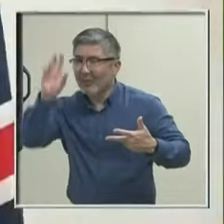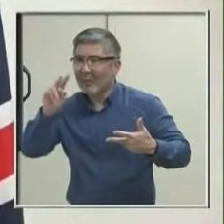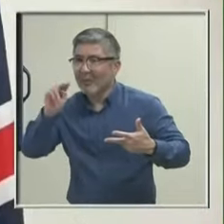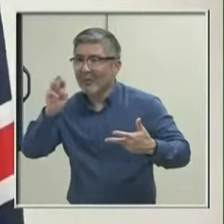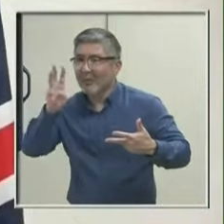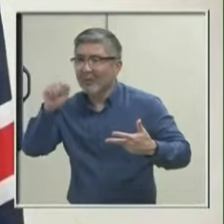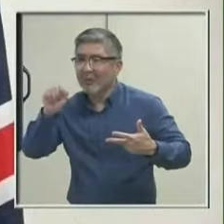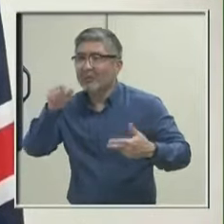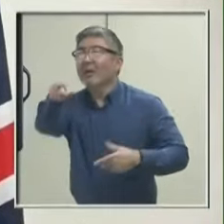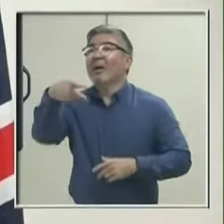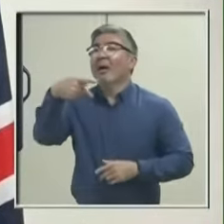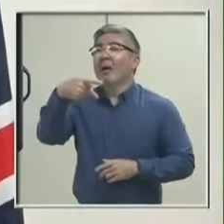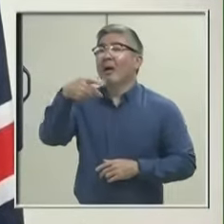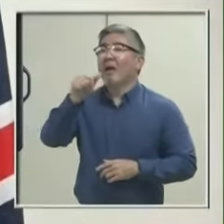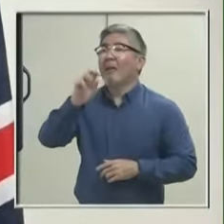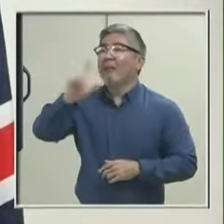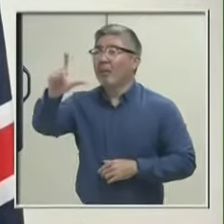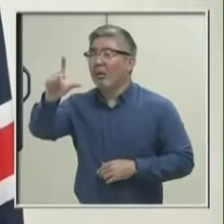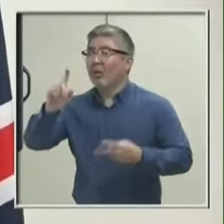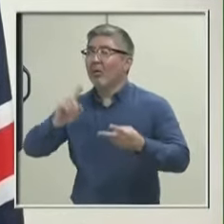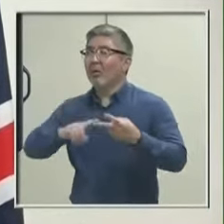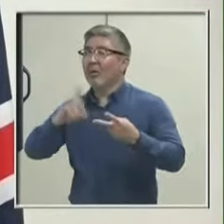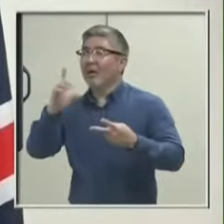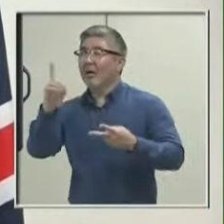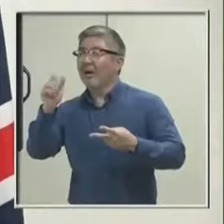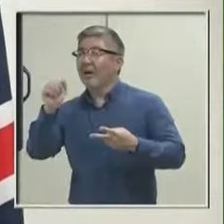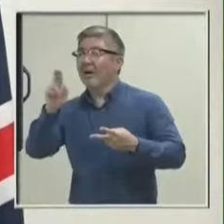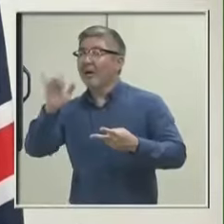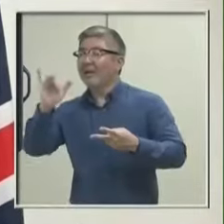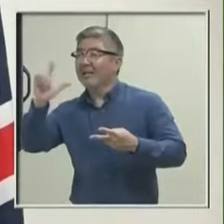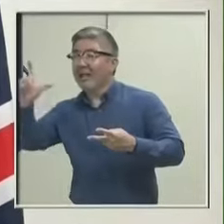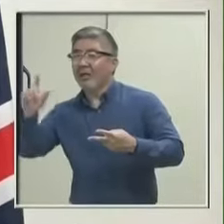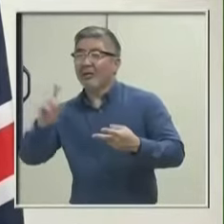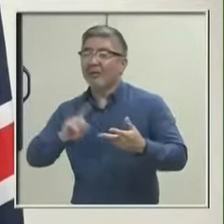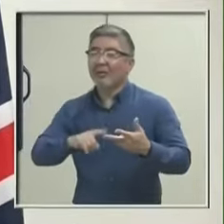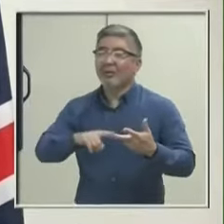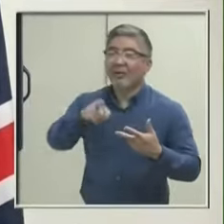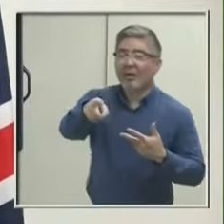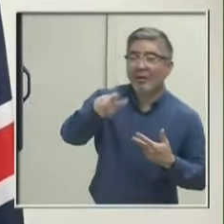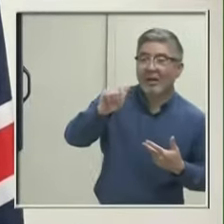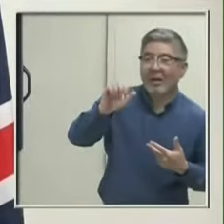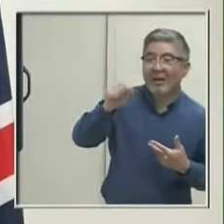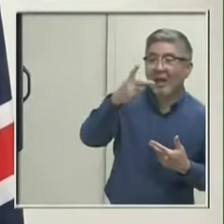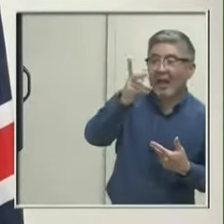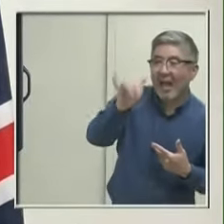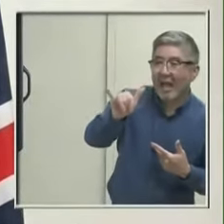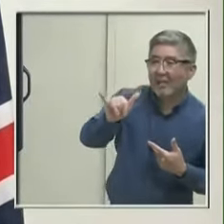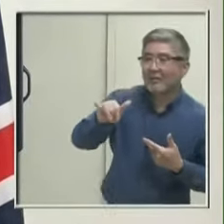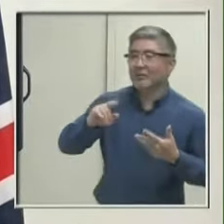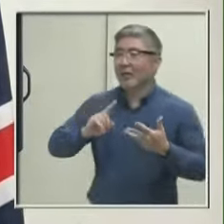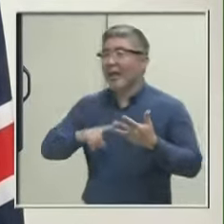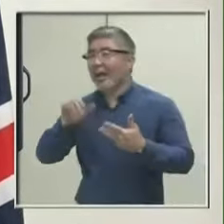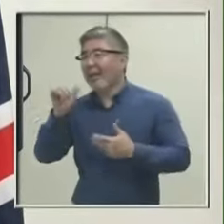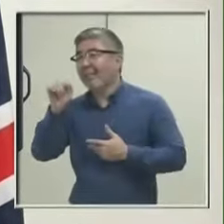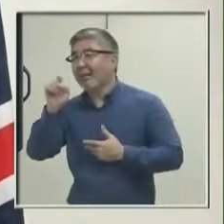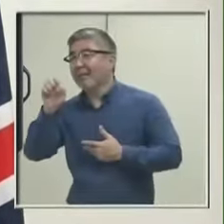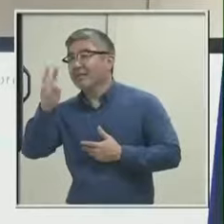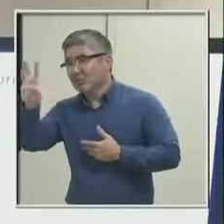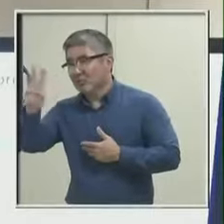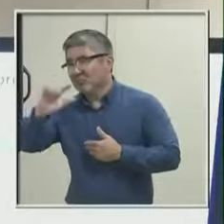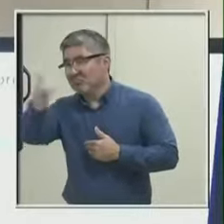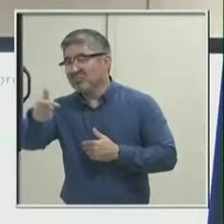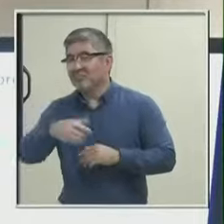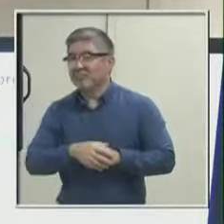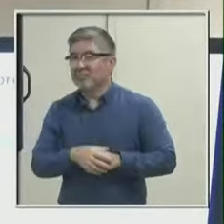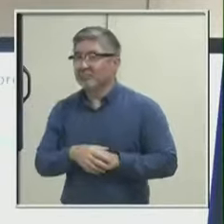Paul, you were next, and then Daryl, and who else wanted to ask a question? Ashley, and then Stuart.